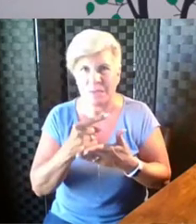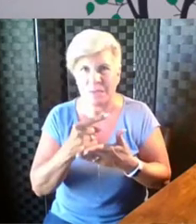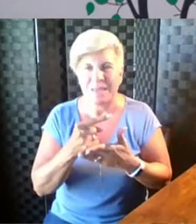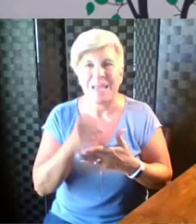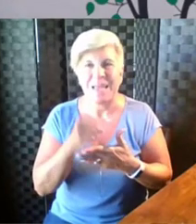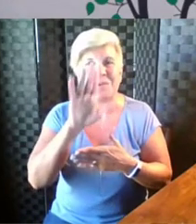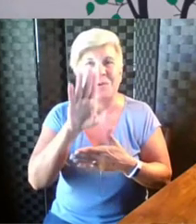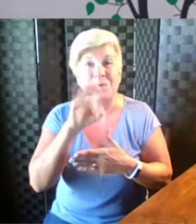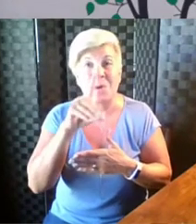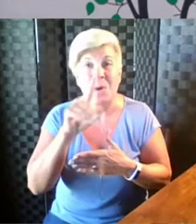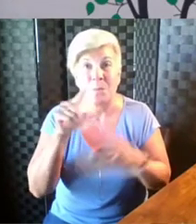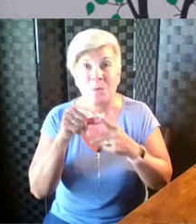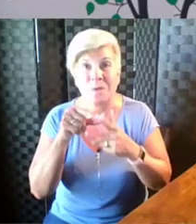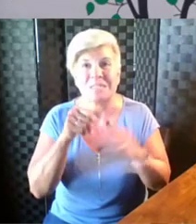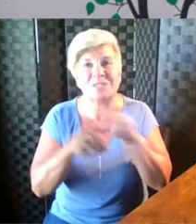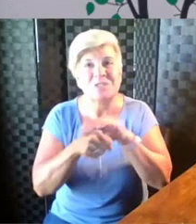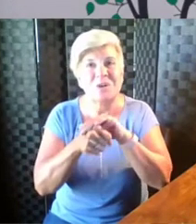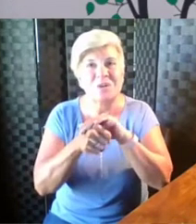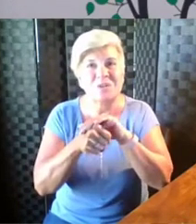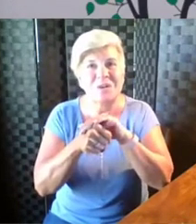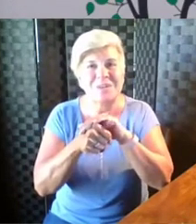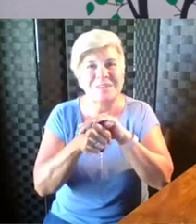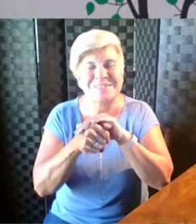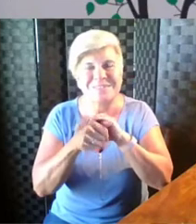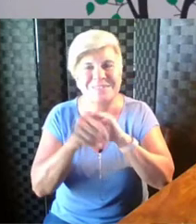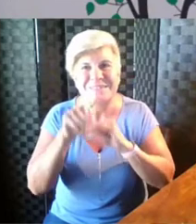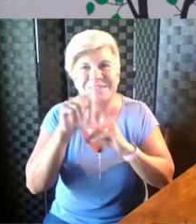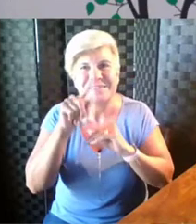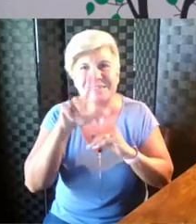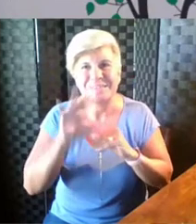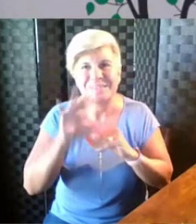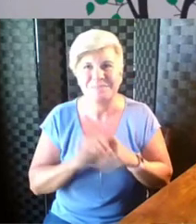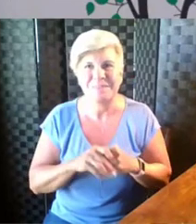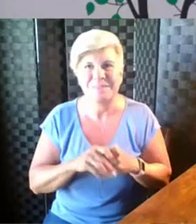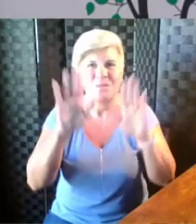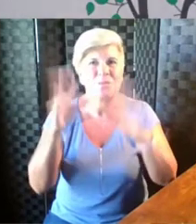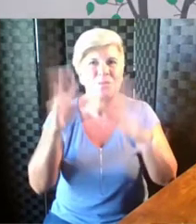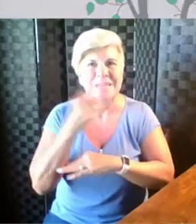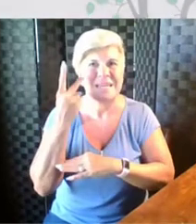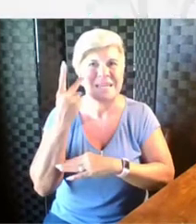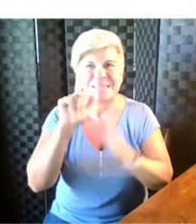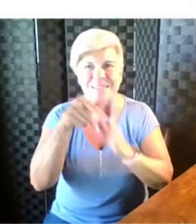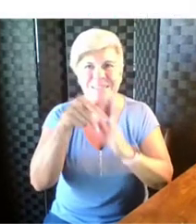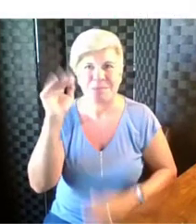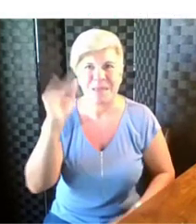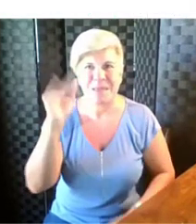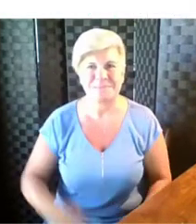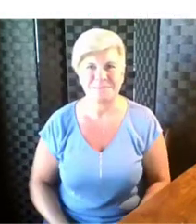is turtle. All right, so I hope that you have a great day, and I'll see you later. Bye.